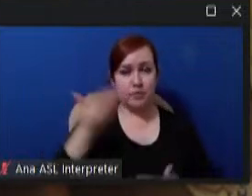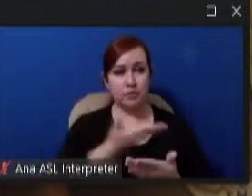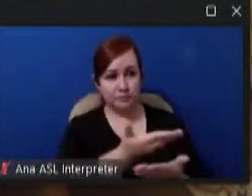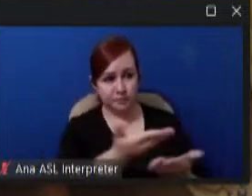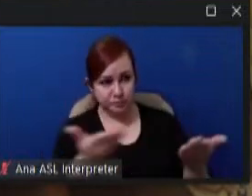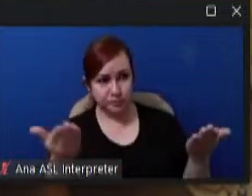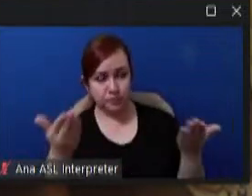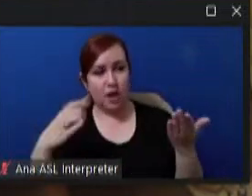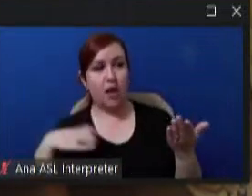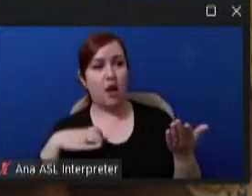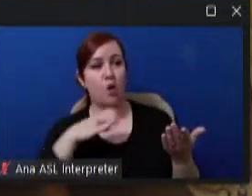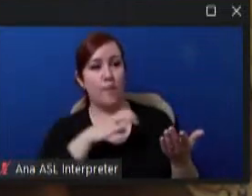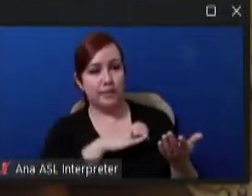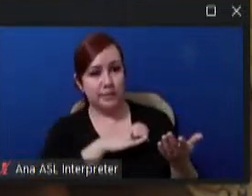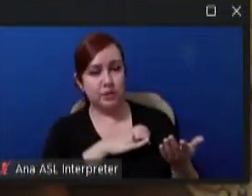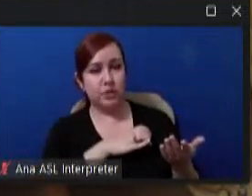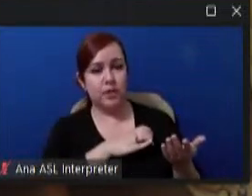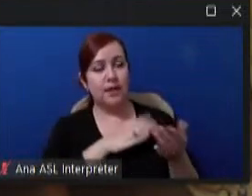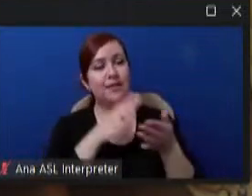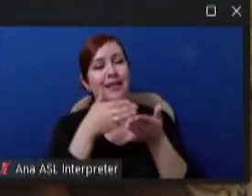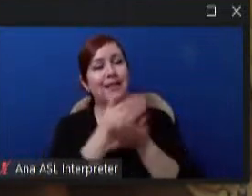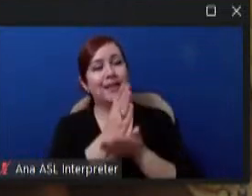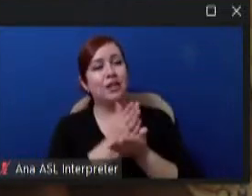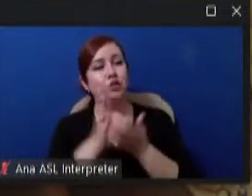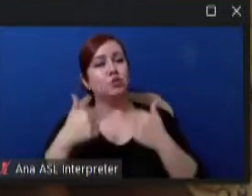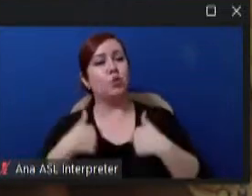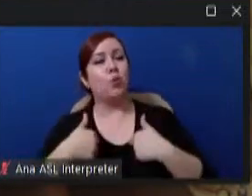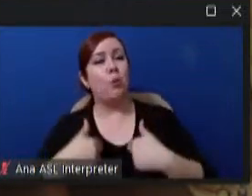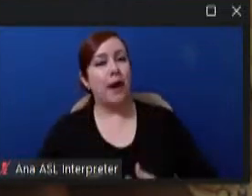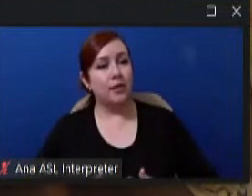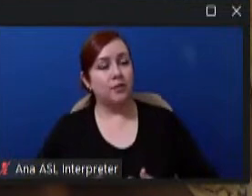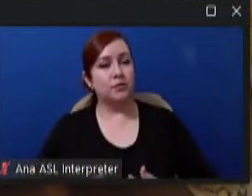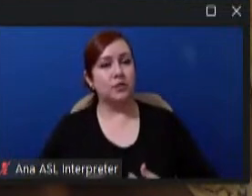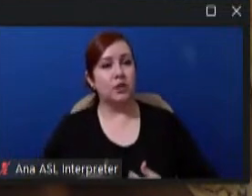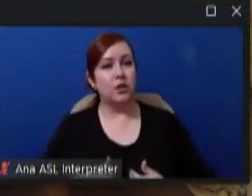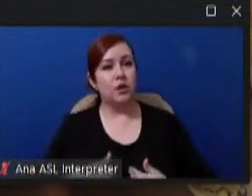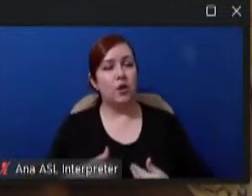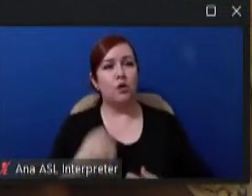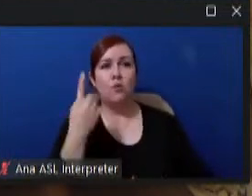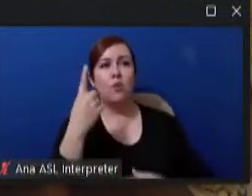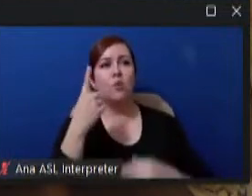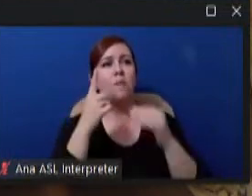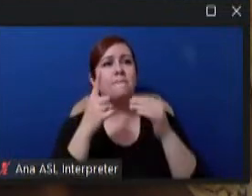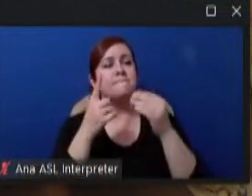We come before the Honorable Inter-American Commission of Human Rights